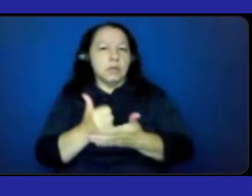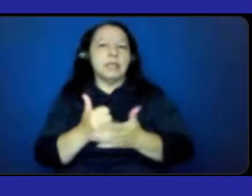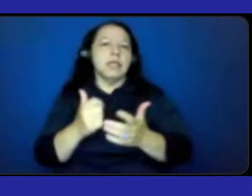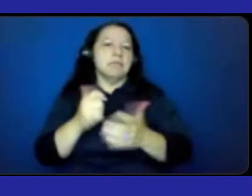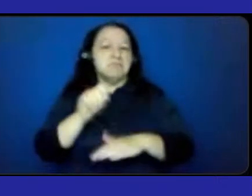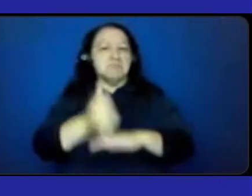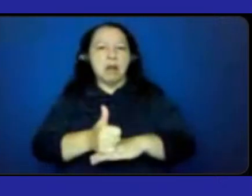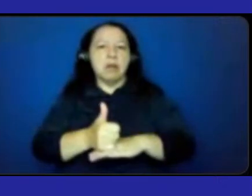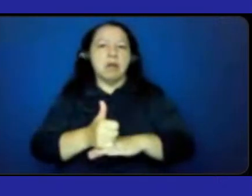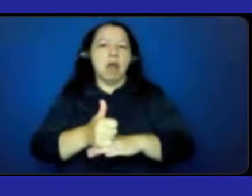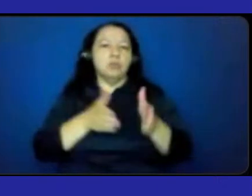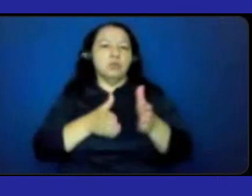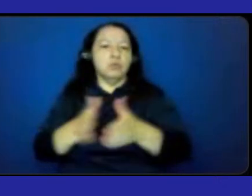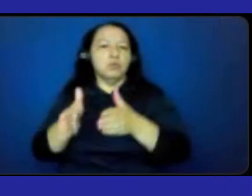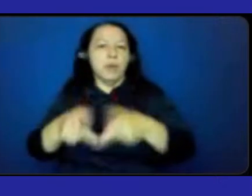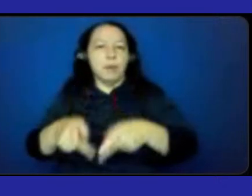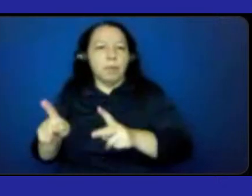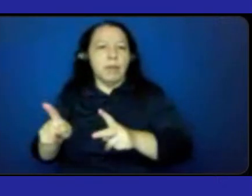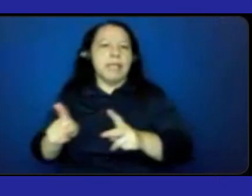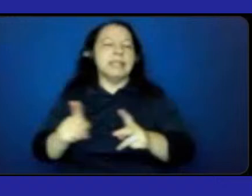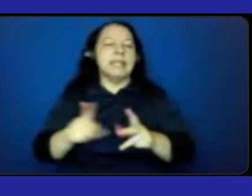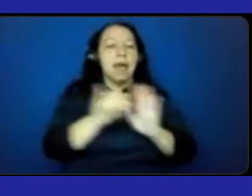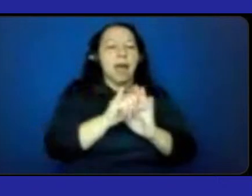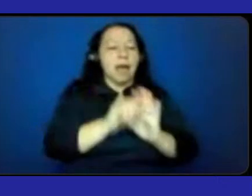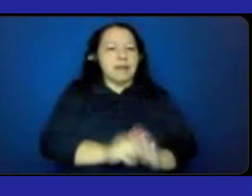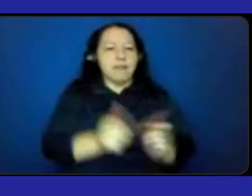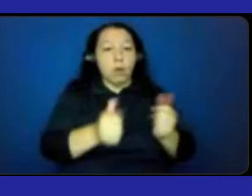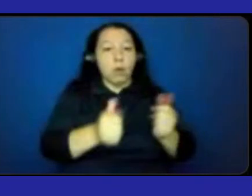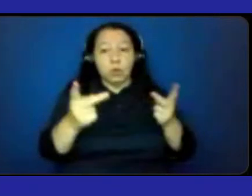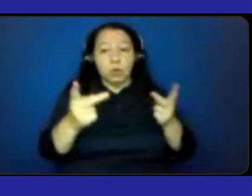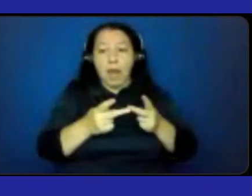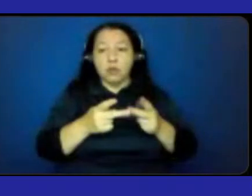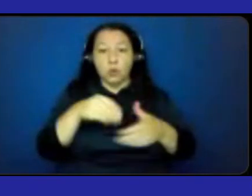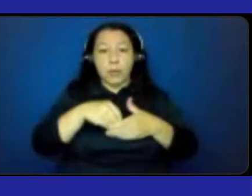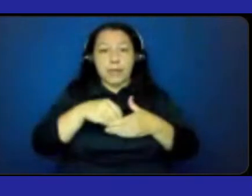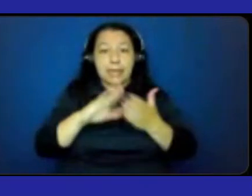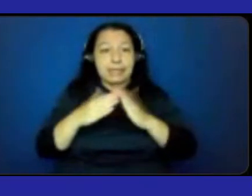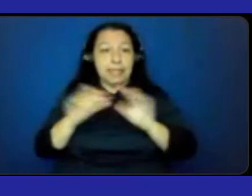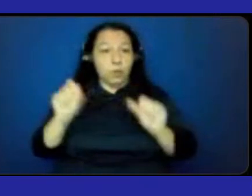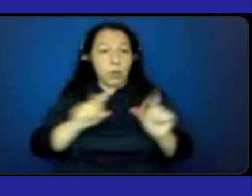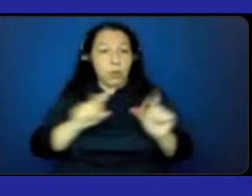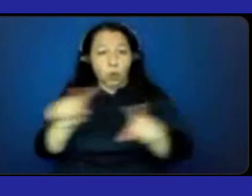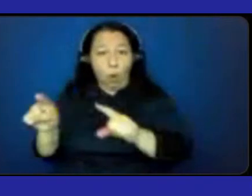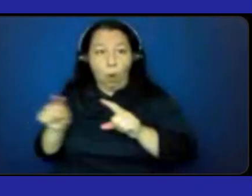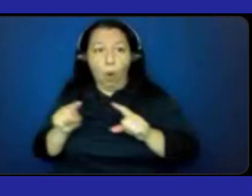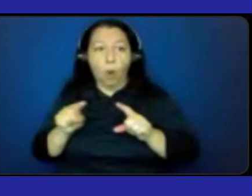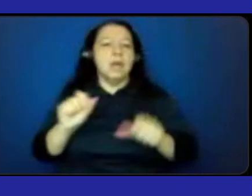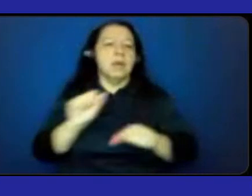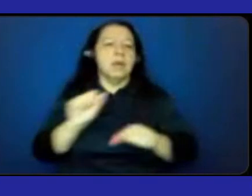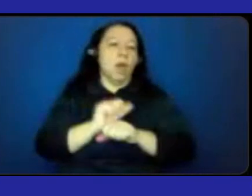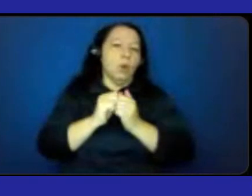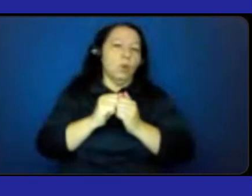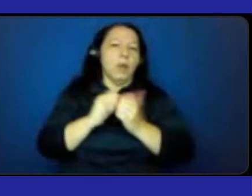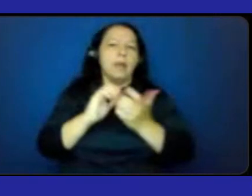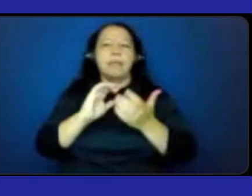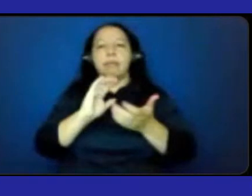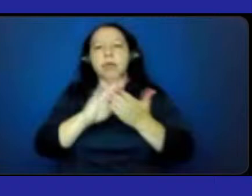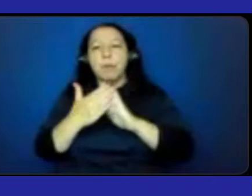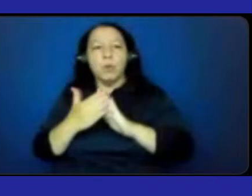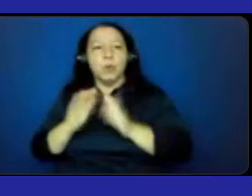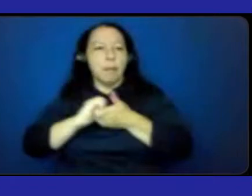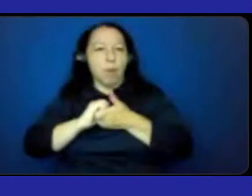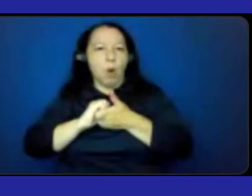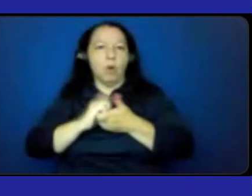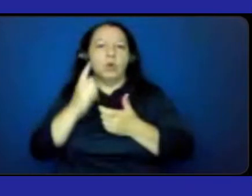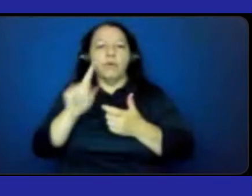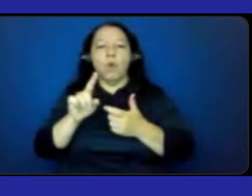with identifying which specific locations in the city we should go to, can work with community partners to